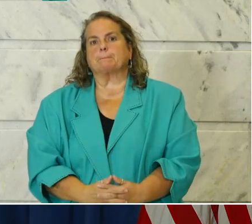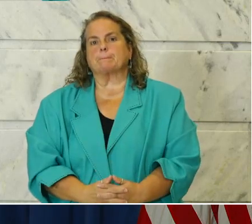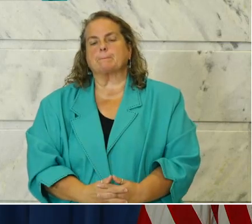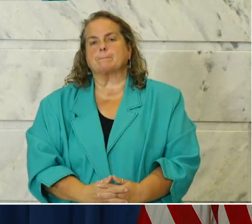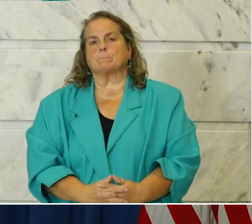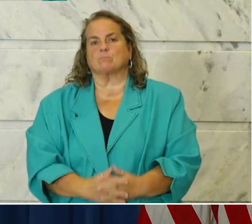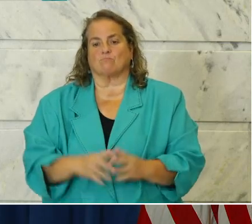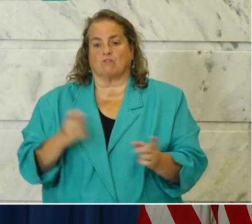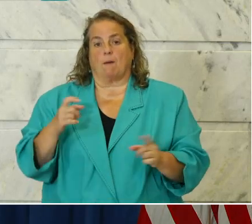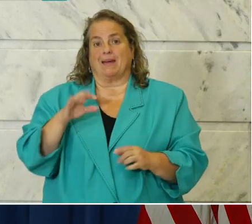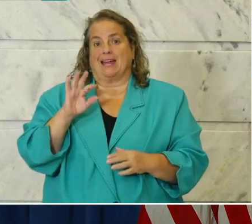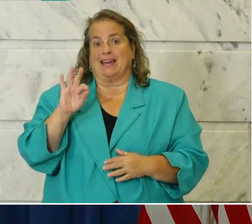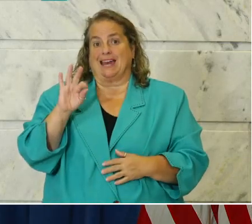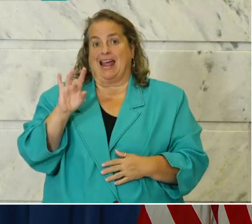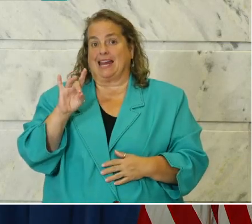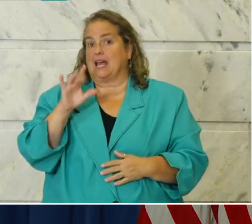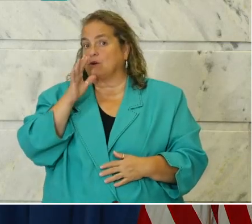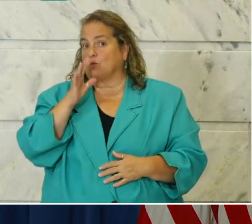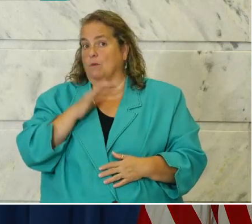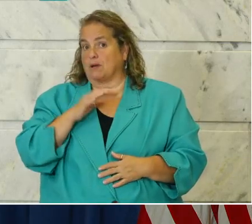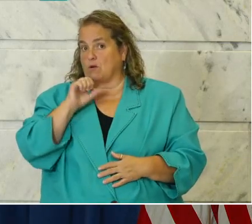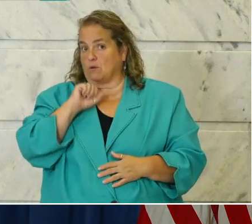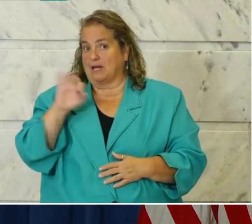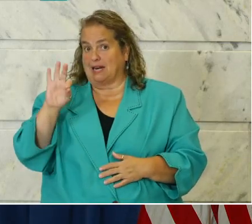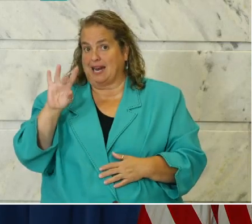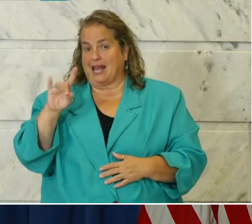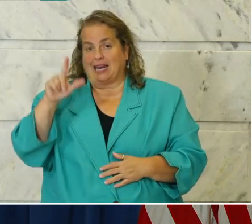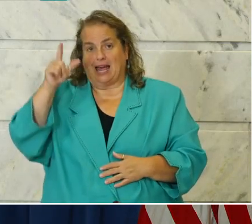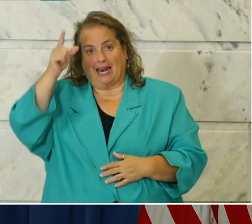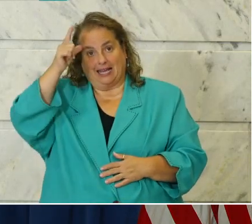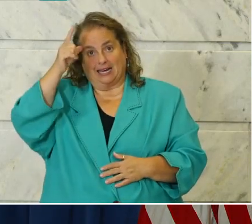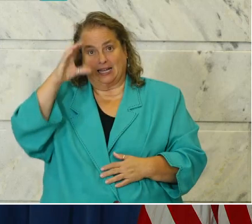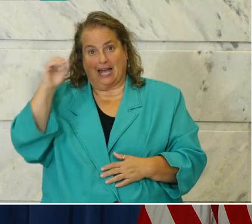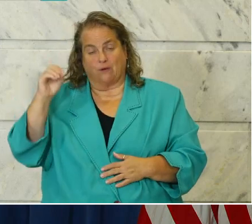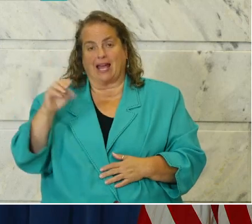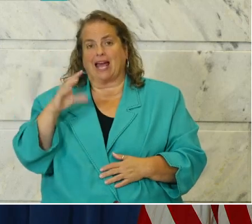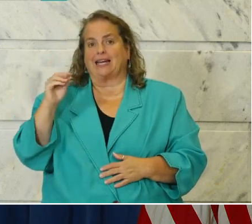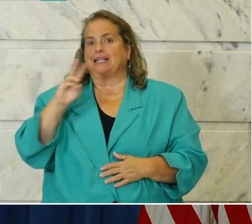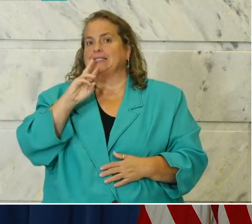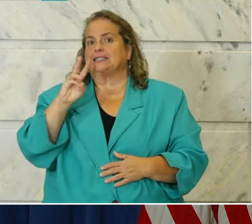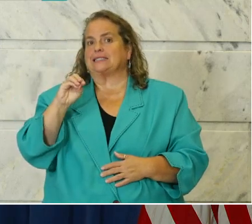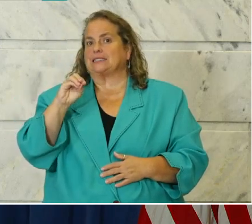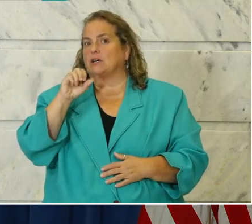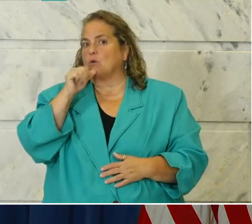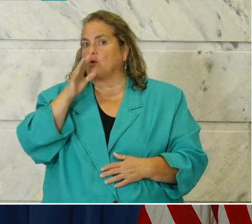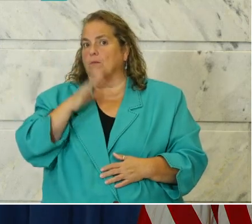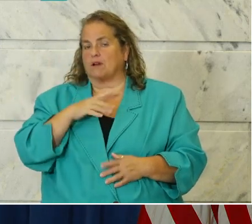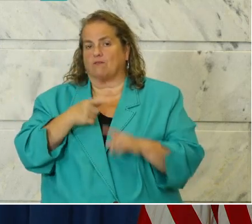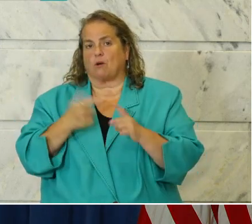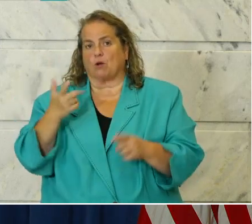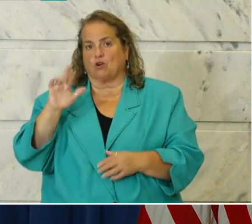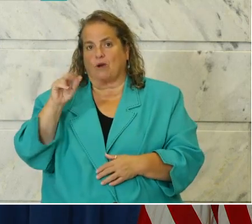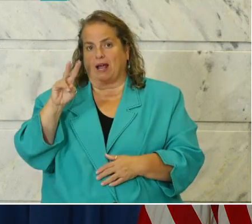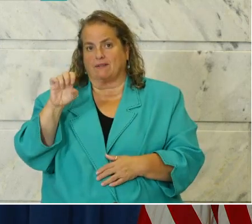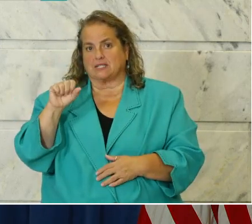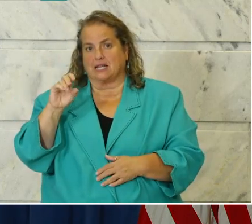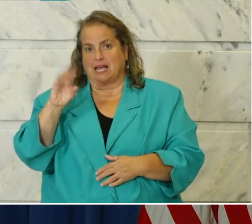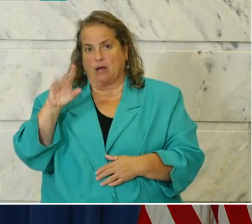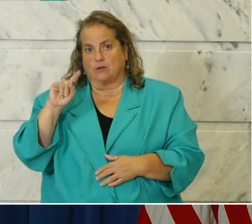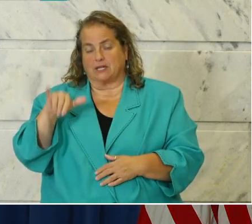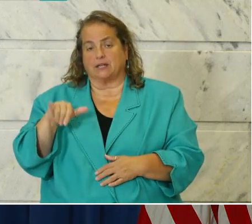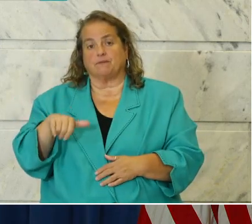from a 98-year-old woman in Lincoln County and a 60-year-old woman from Graves County. A couple